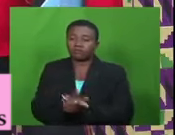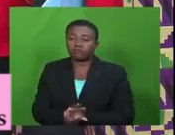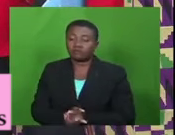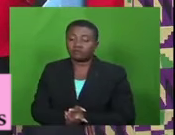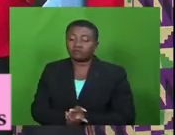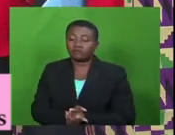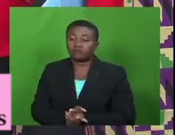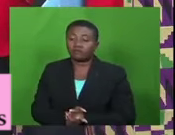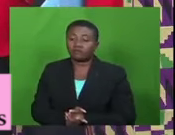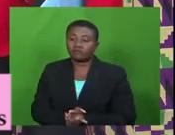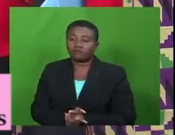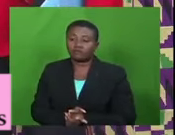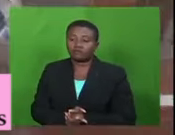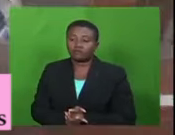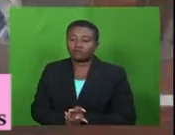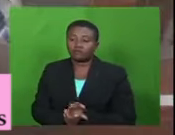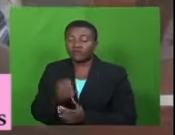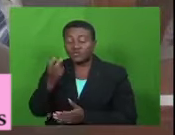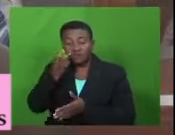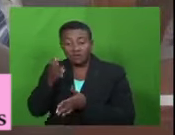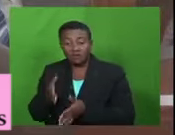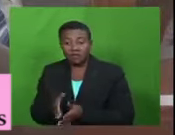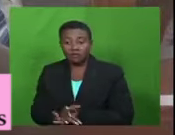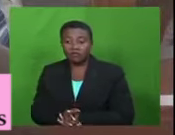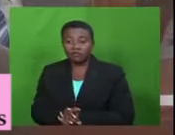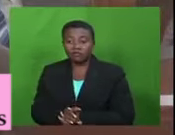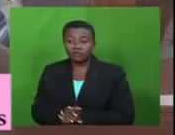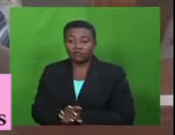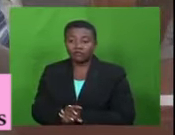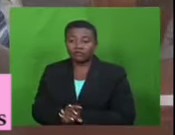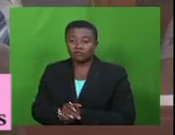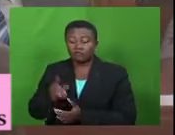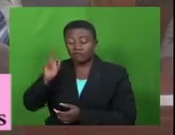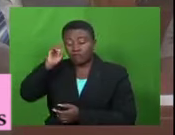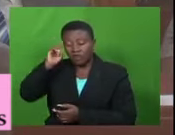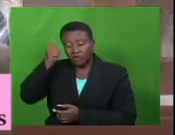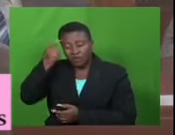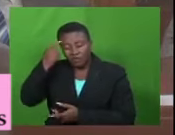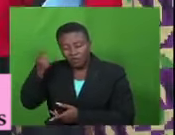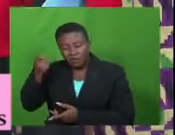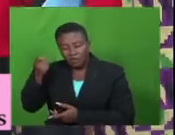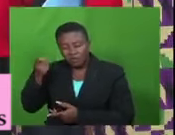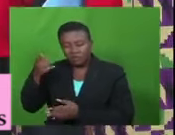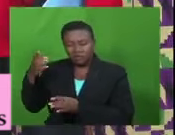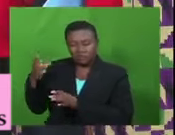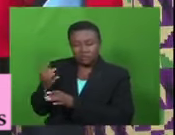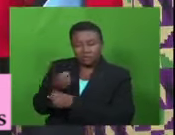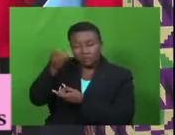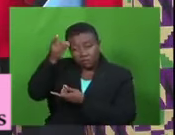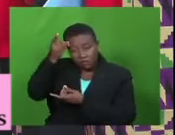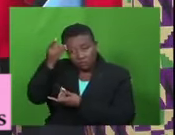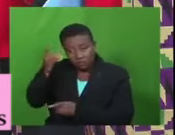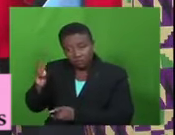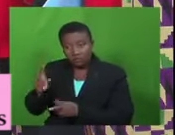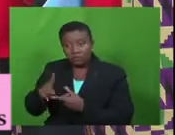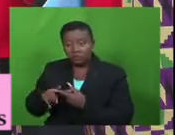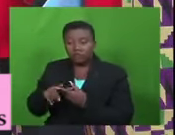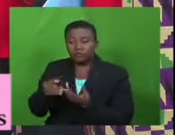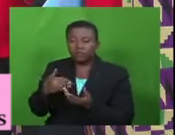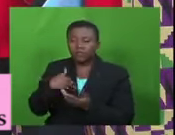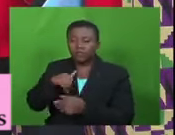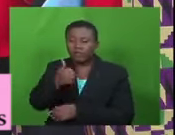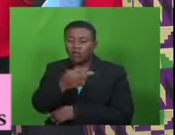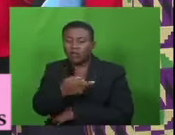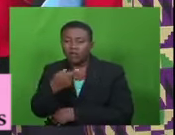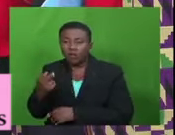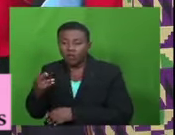profligate. Mr. Speaker, the government took a deliberate decision to try and keep the inevitable disruptions